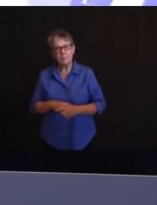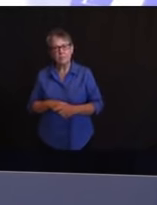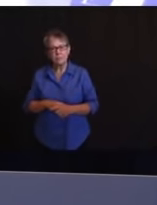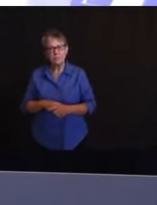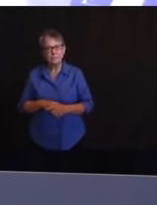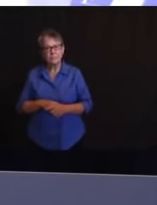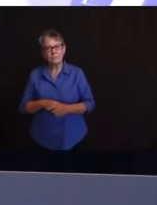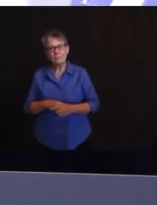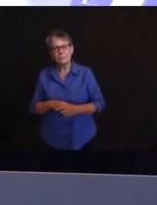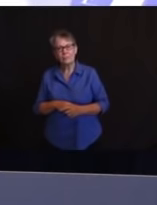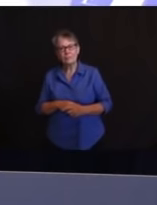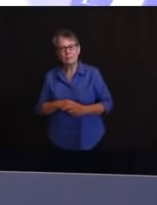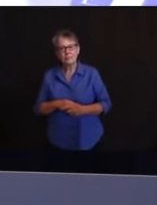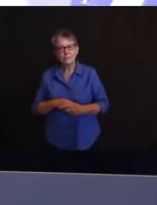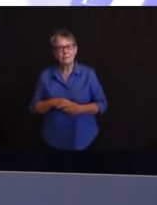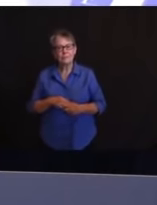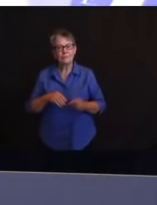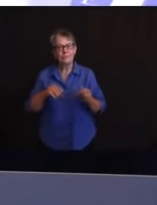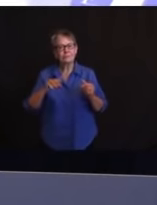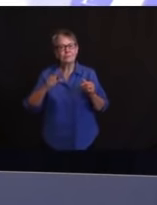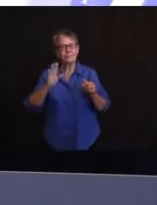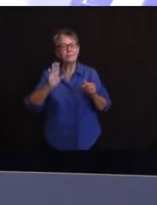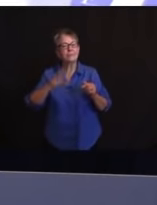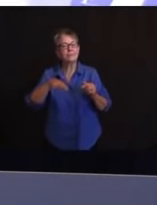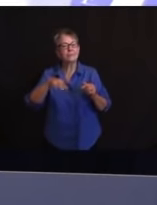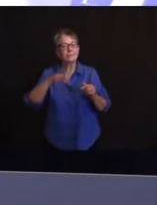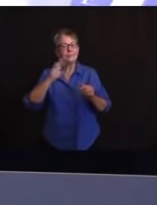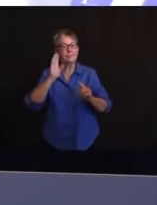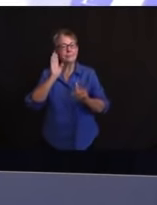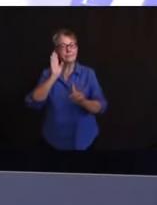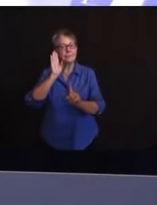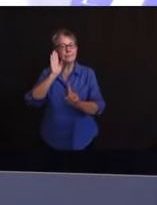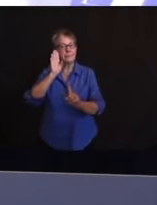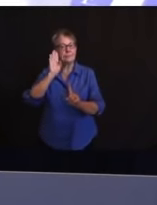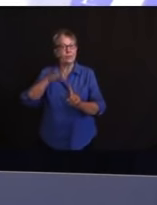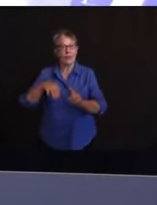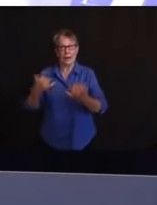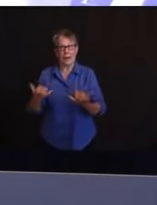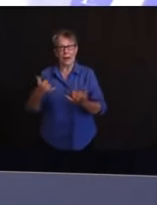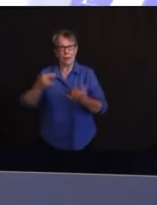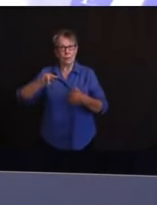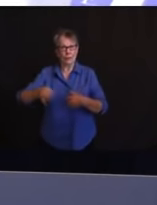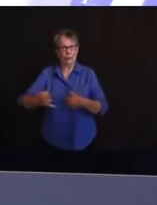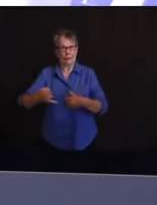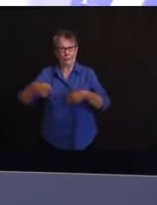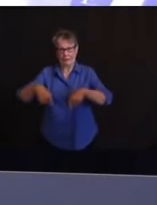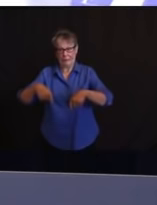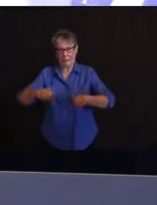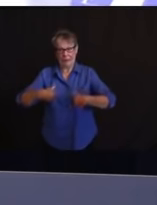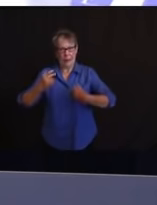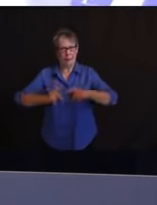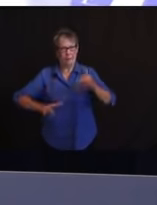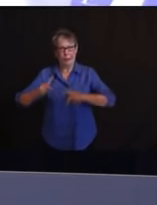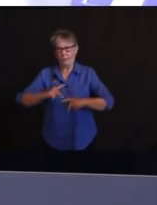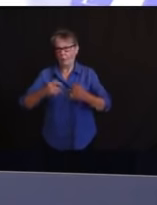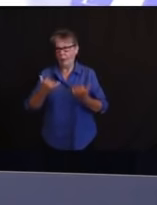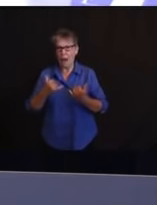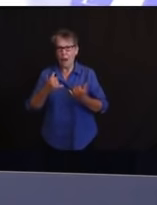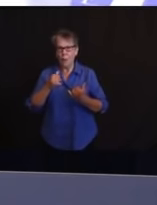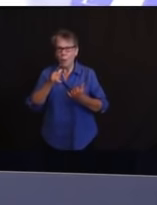of individuals who are testing positive for the virus. In other states, as well as New